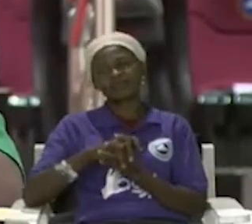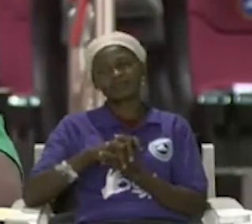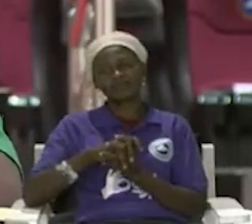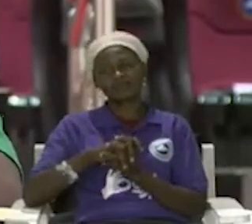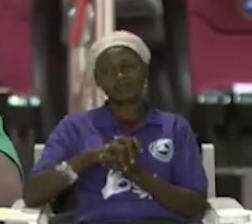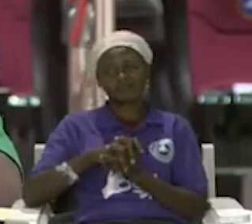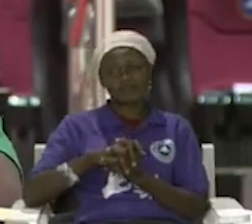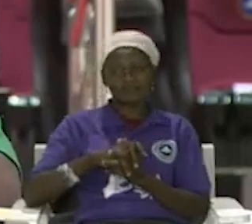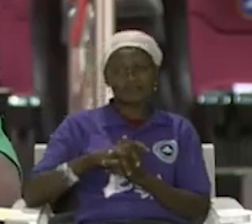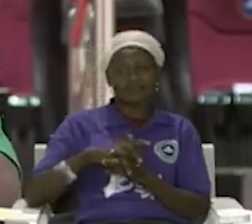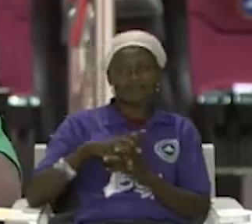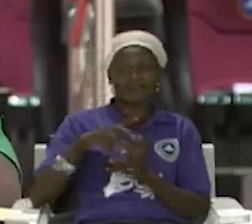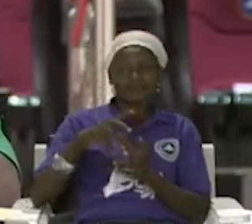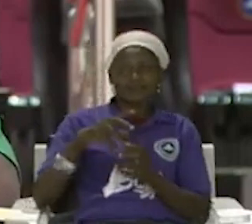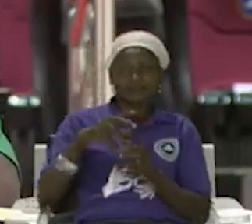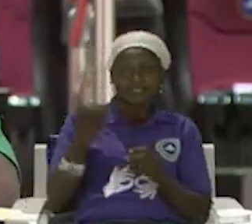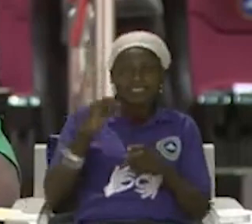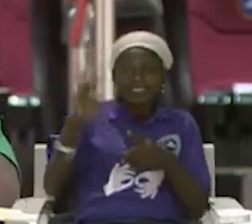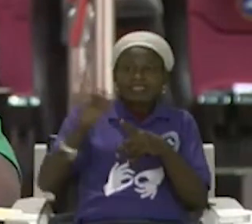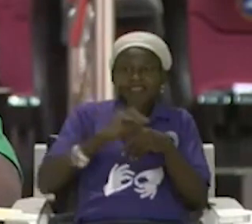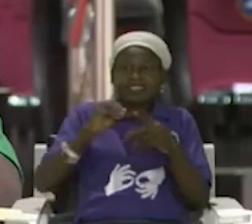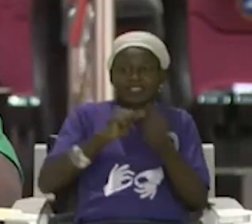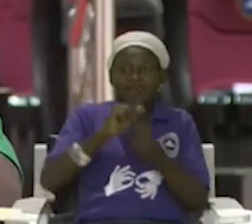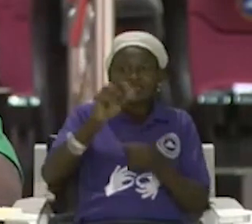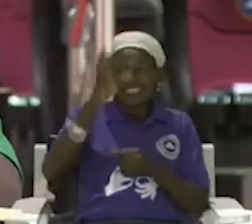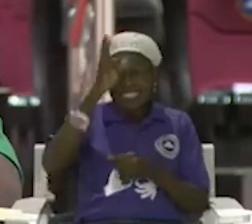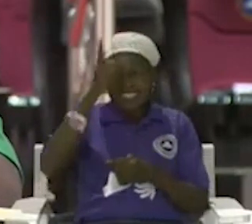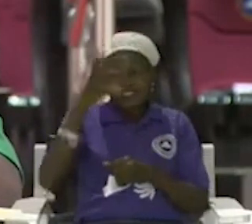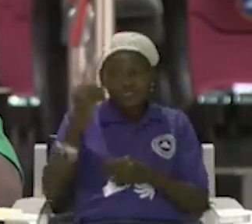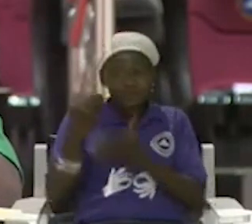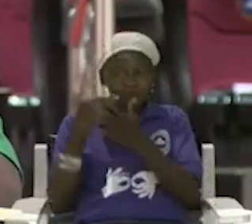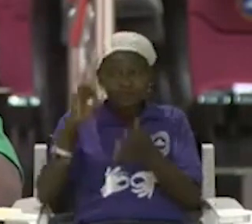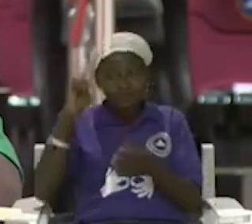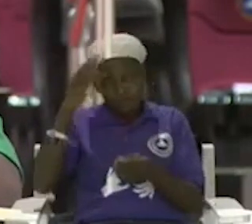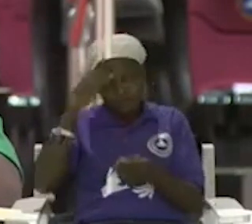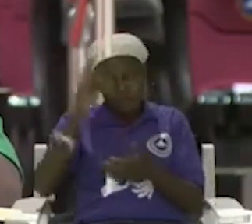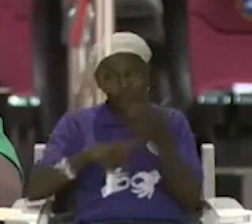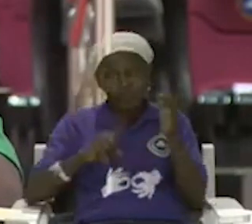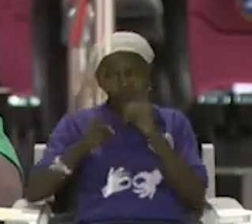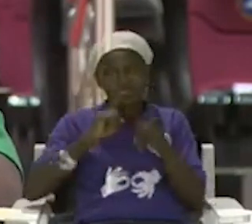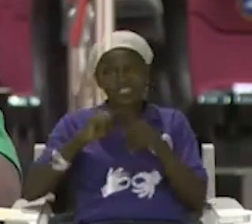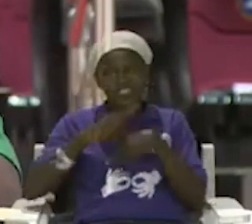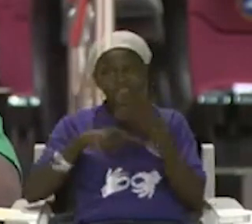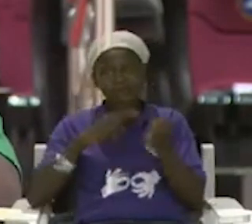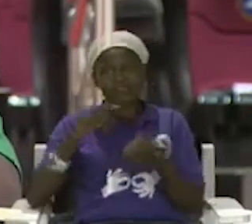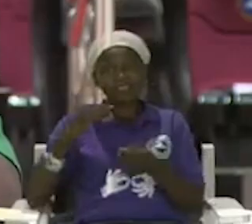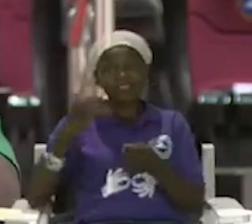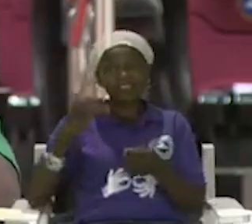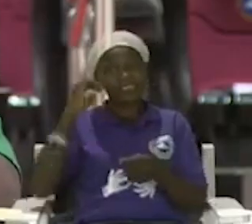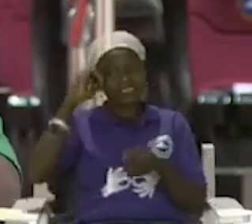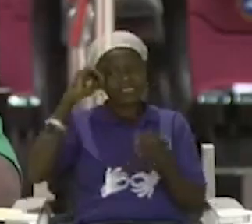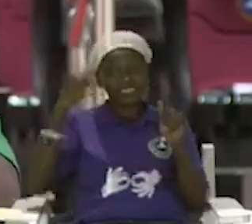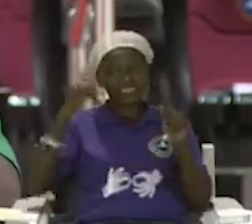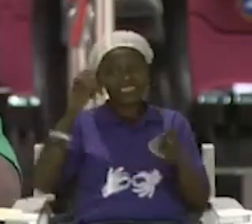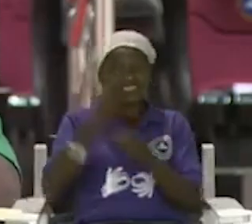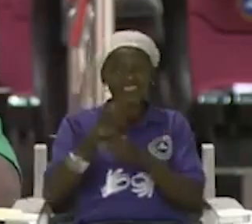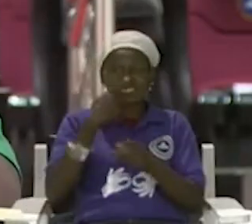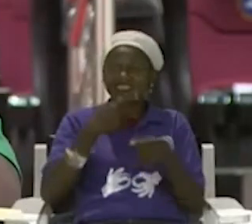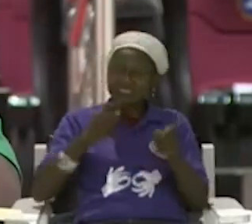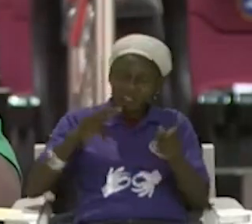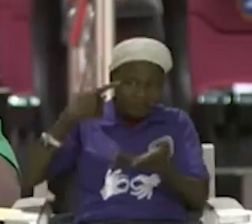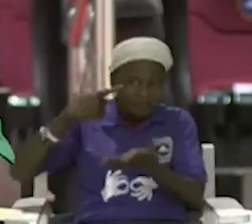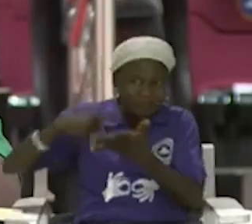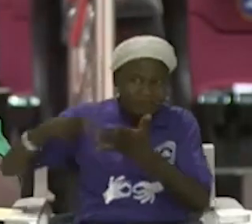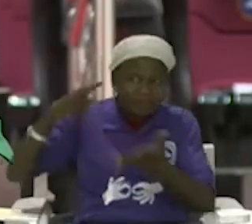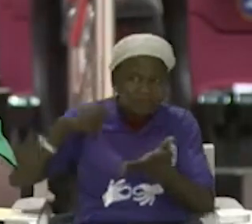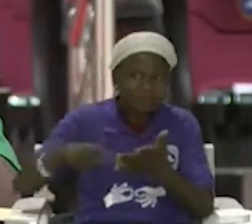They've dealt with me before, and so I know what I'm talking about. They can just say, let's check the engine, and